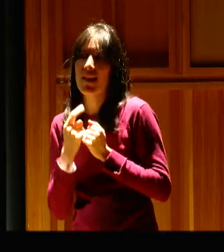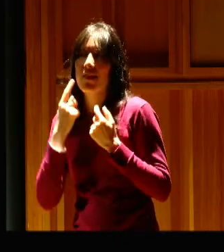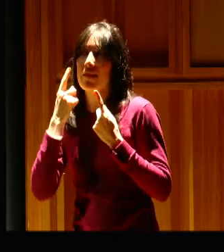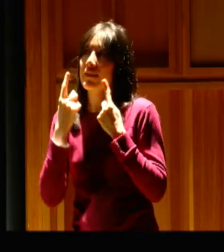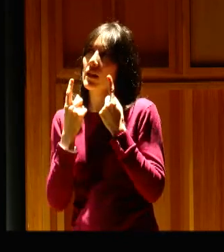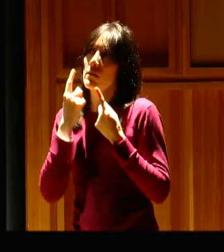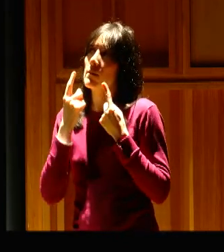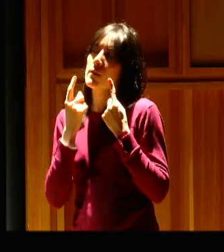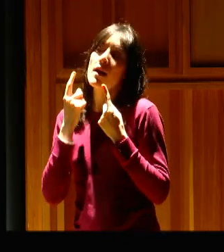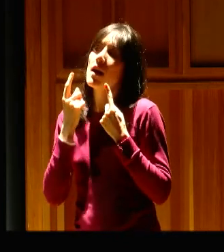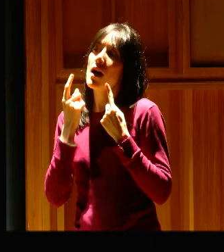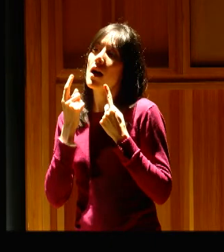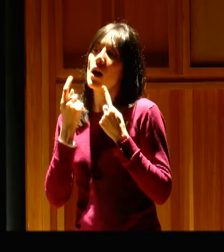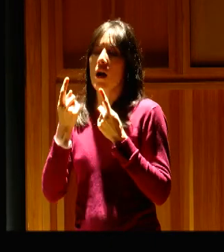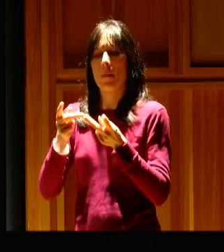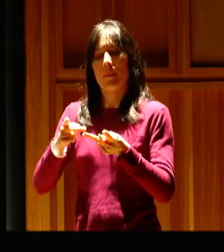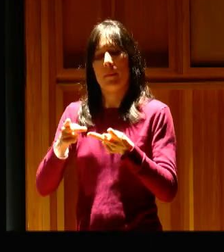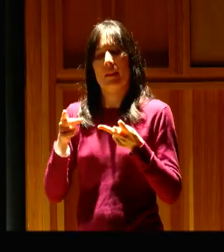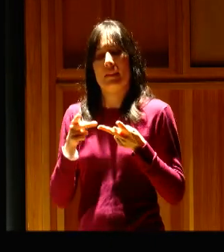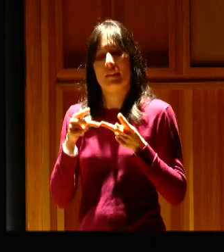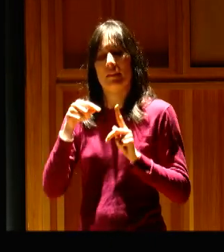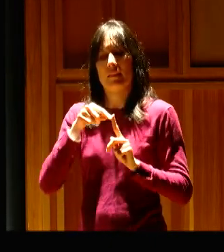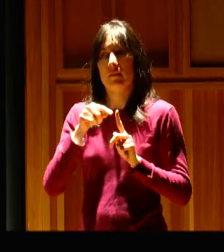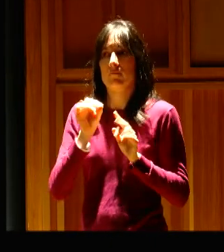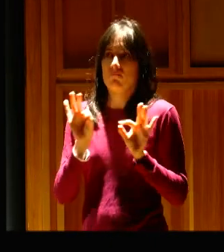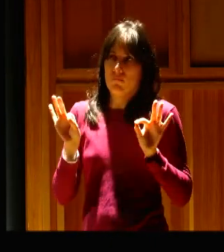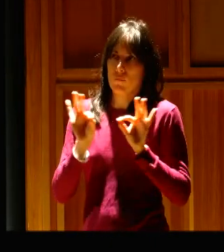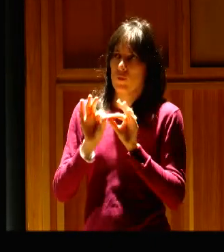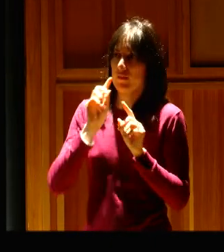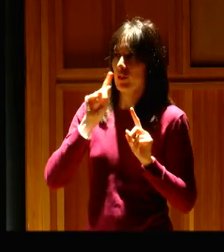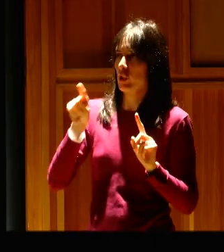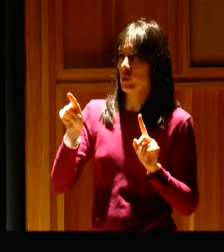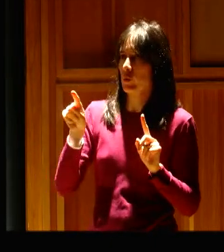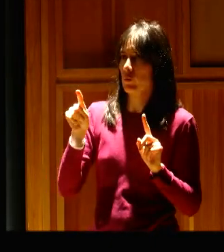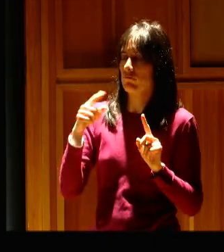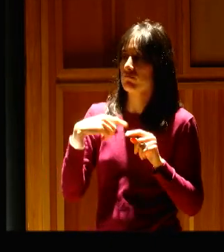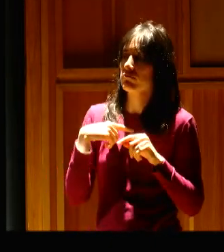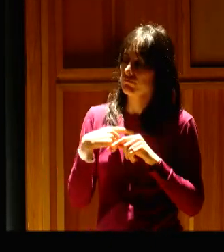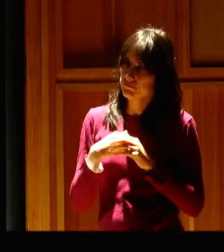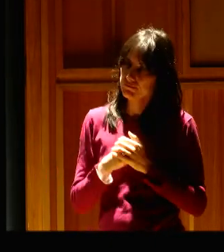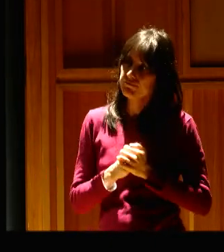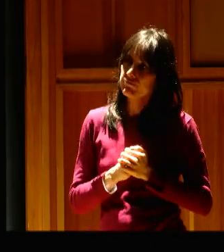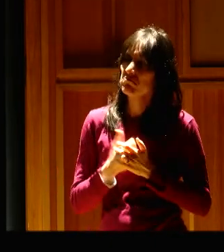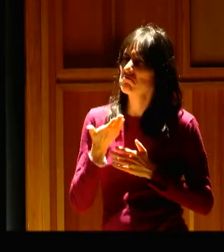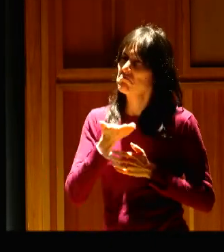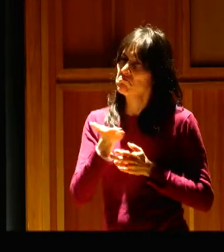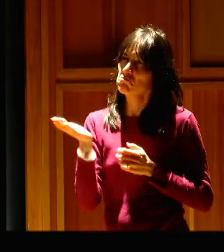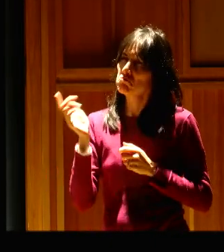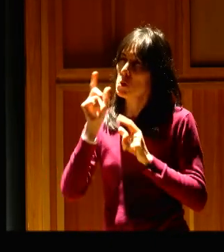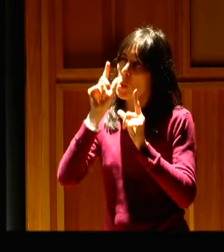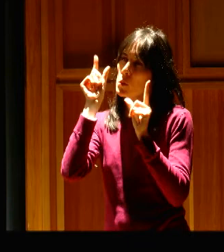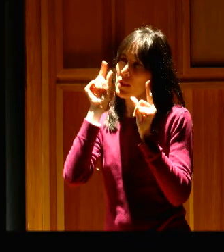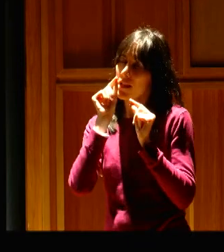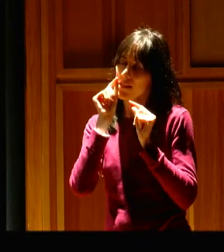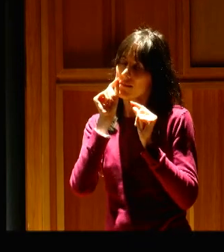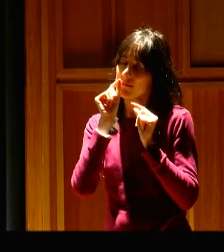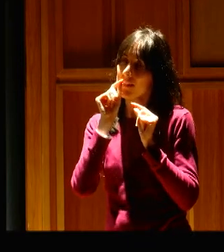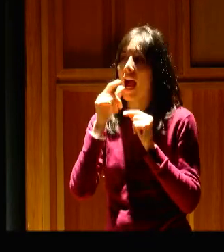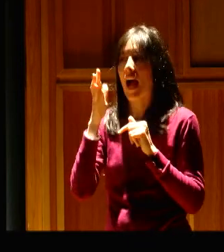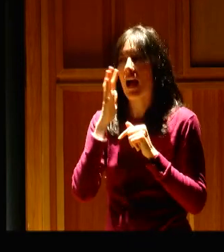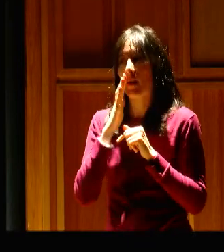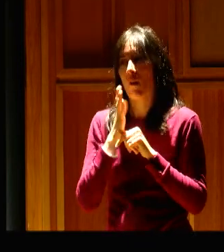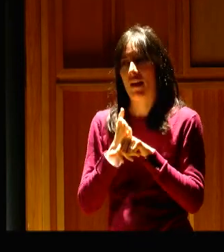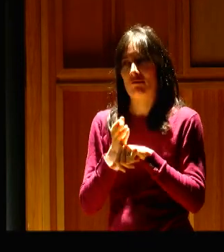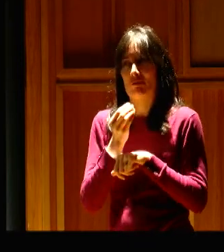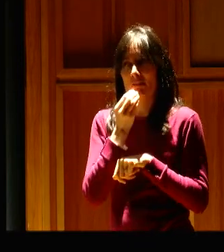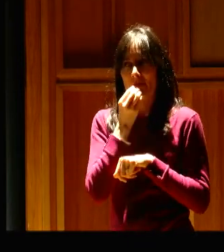a place that is important to you. So I want you to all close your eyes, and this is a little dangerous right after